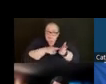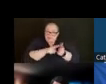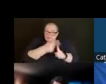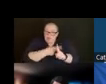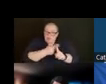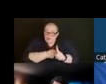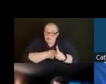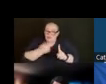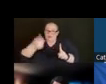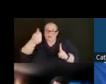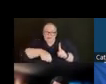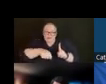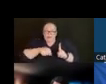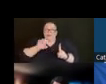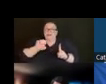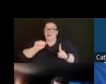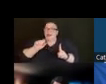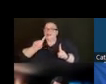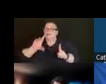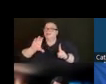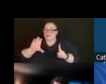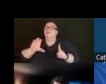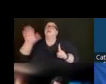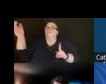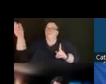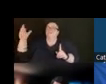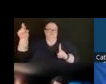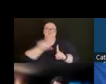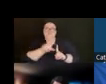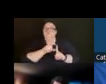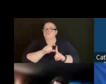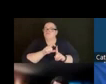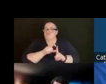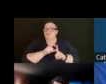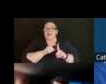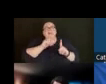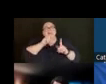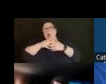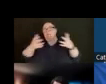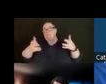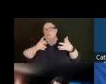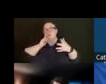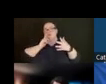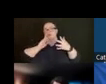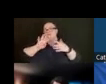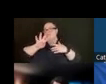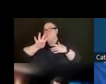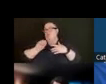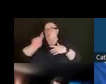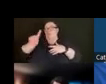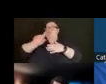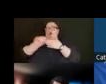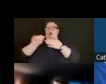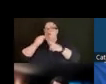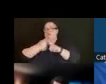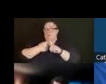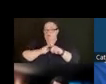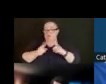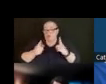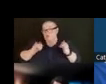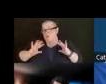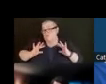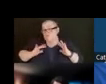this EAEDC. It is not a big benefit. It maxes out at, I think, $401 a month, but it can still be